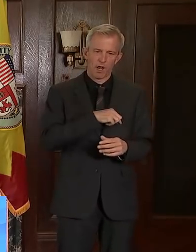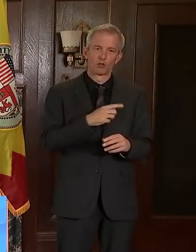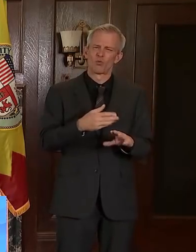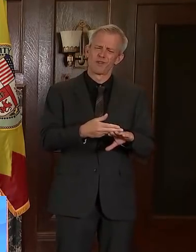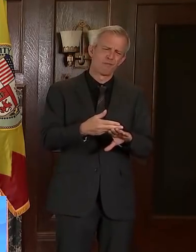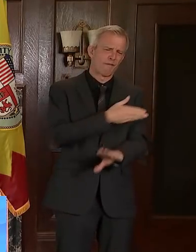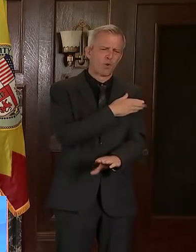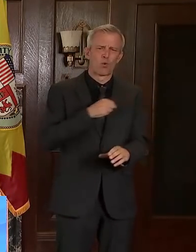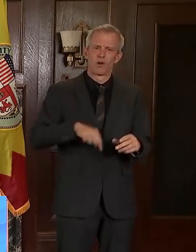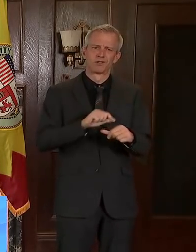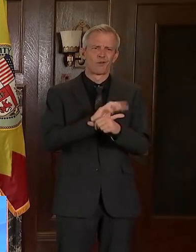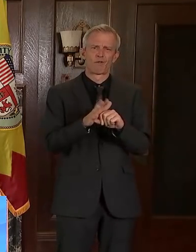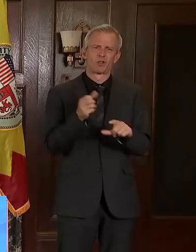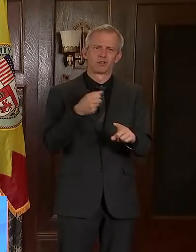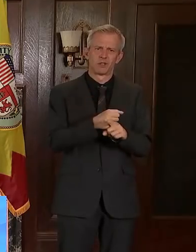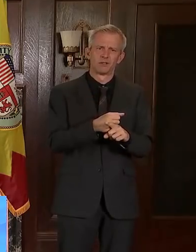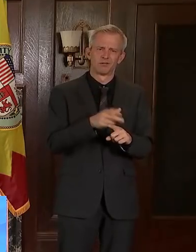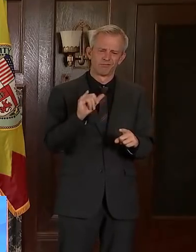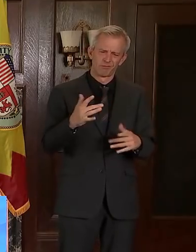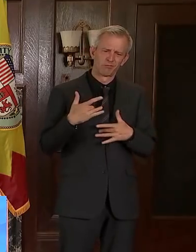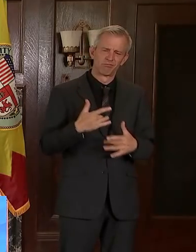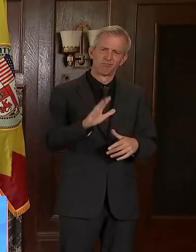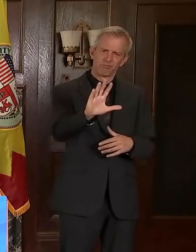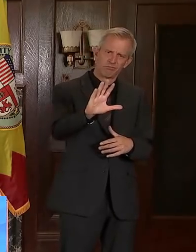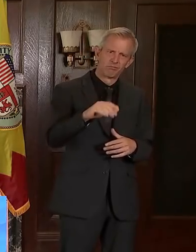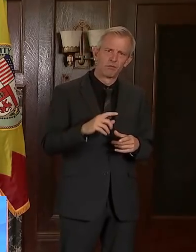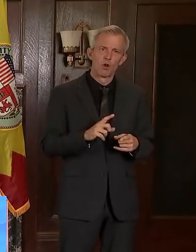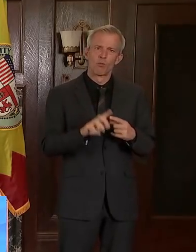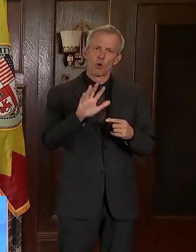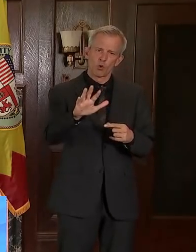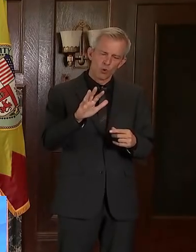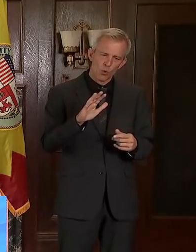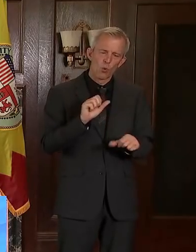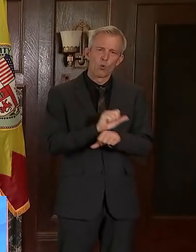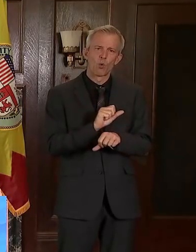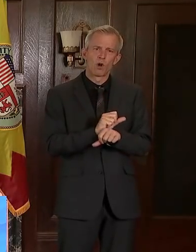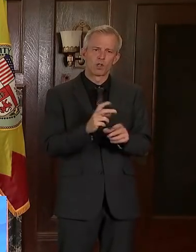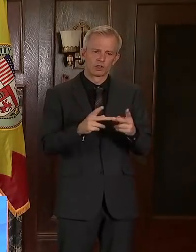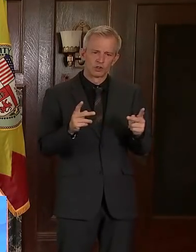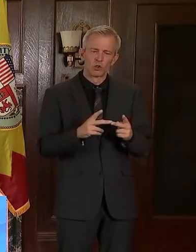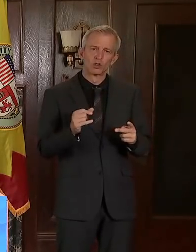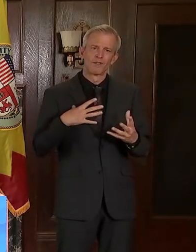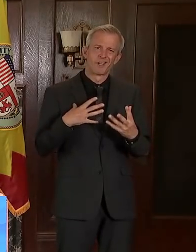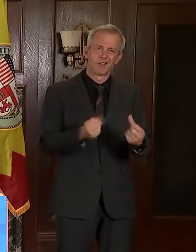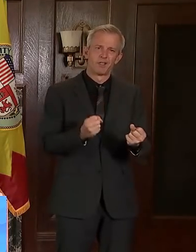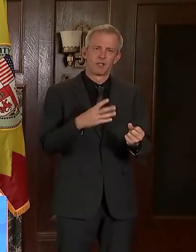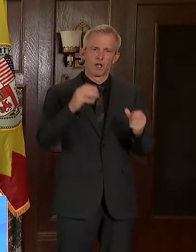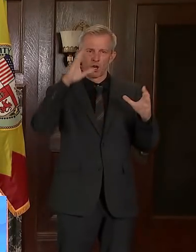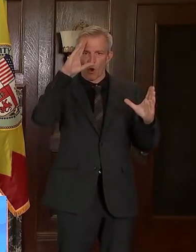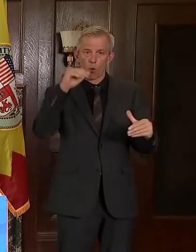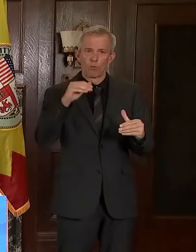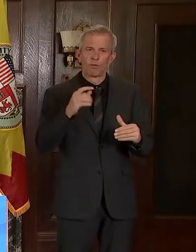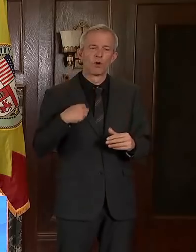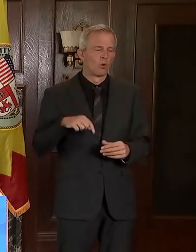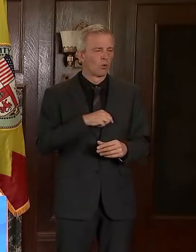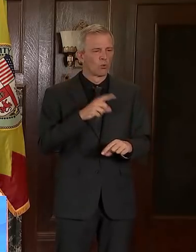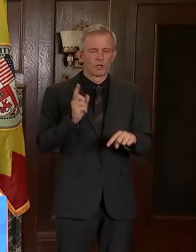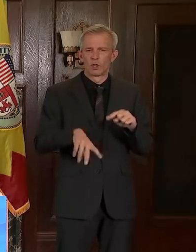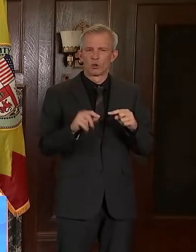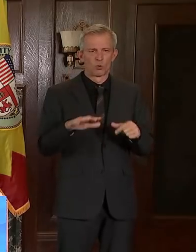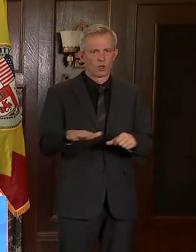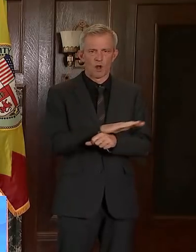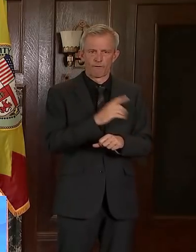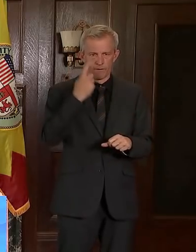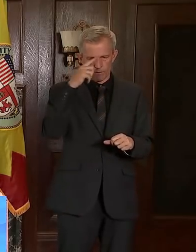are. But your work is a source of healing and hope. And we can never do enough for our nurses and our